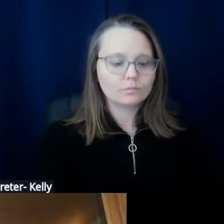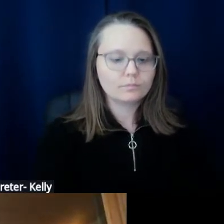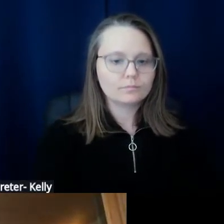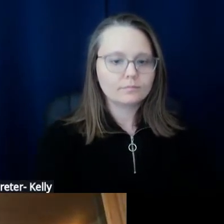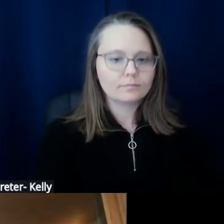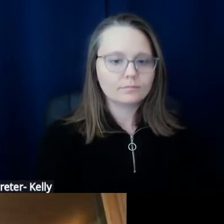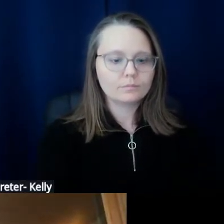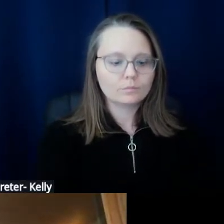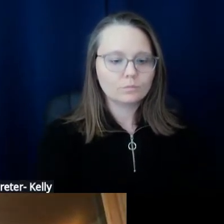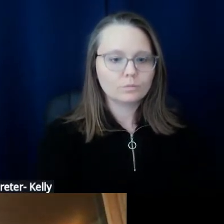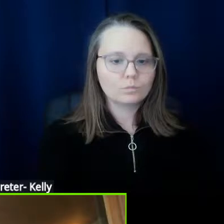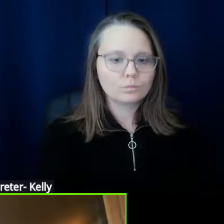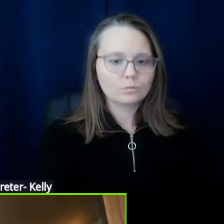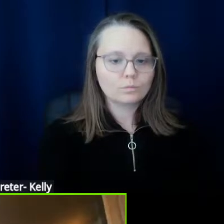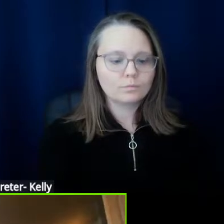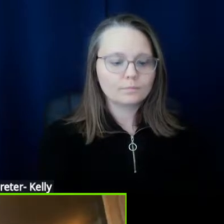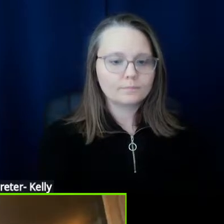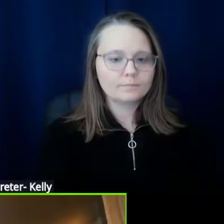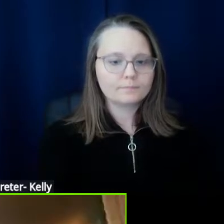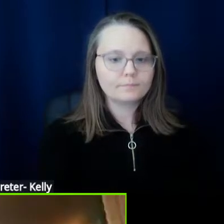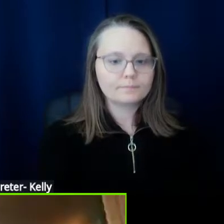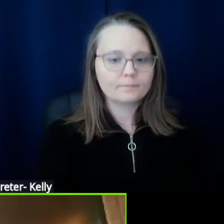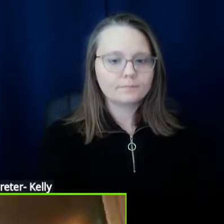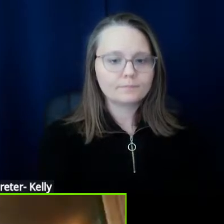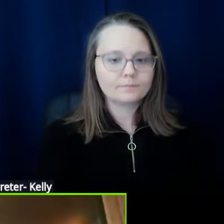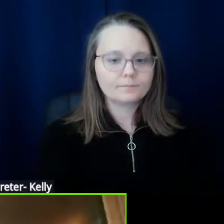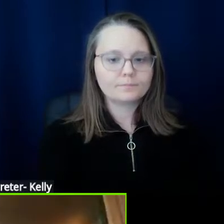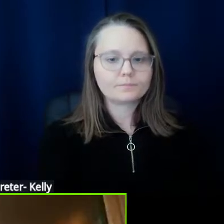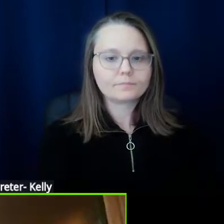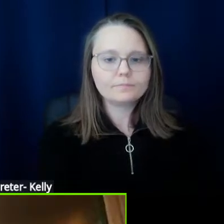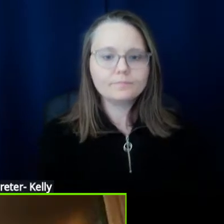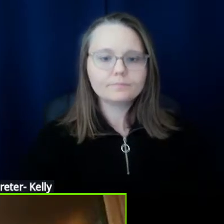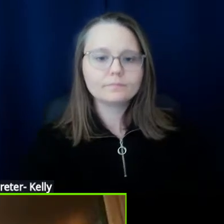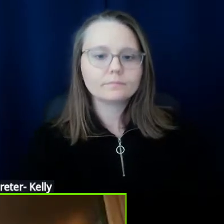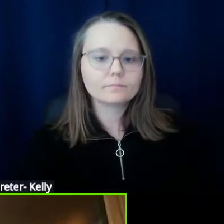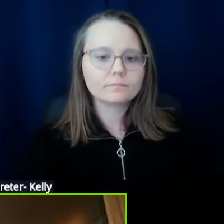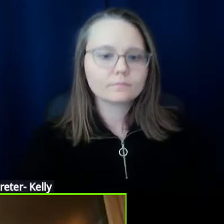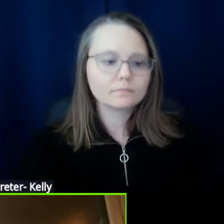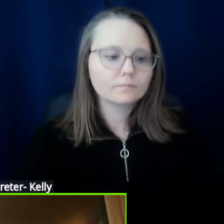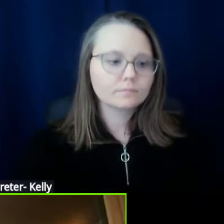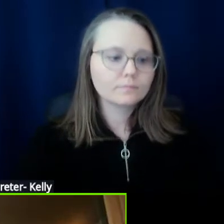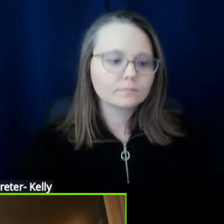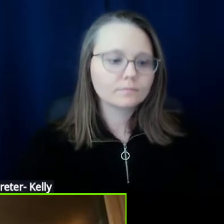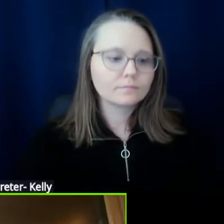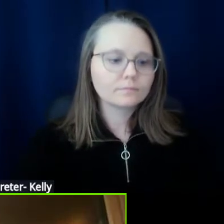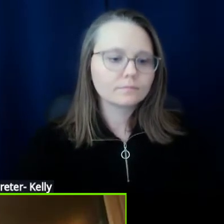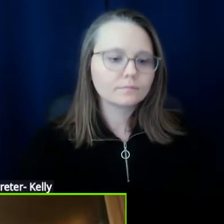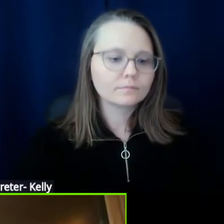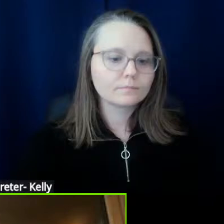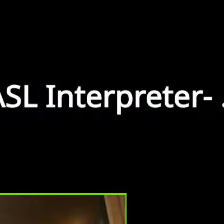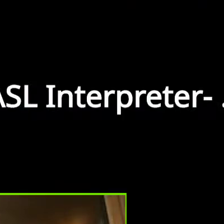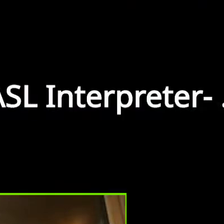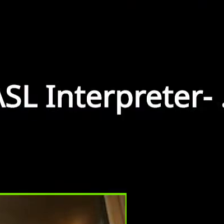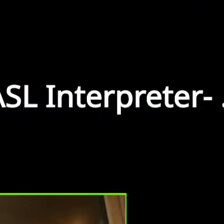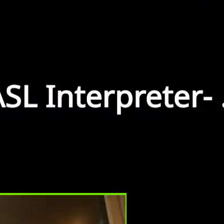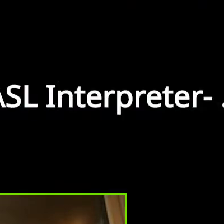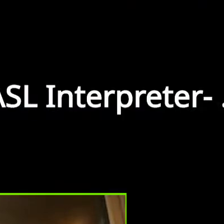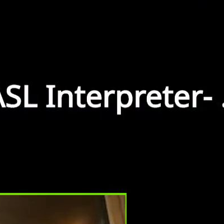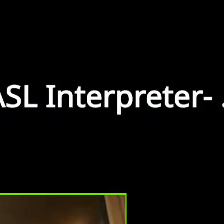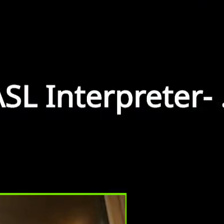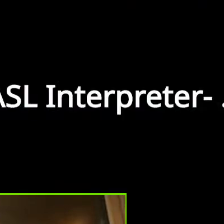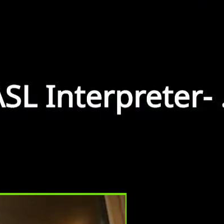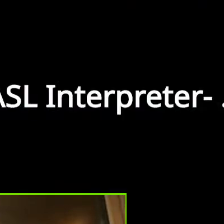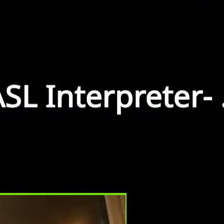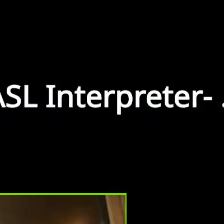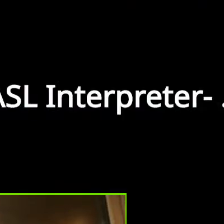Sounds like we also have Okay, so I'm gonna, tomorrow I'll pick up the functioning and communication. So thank you for